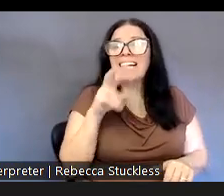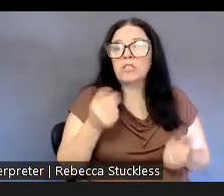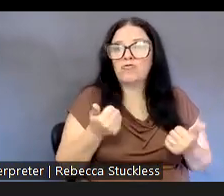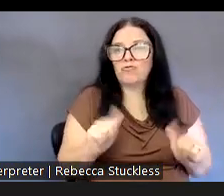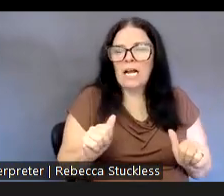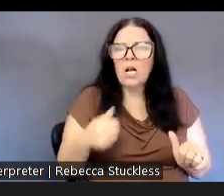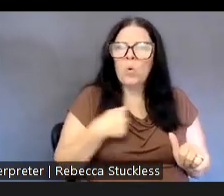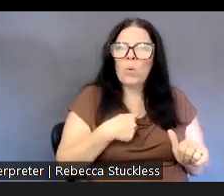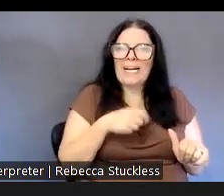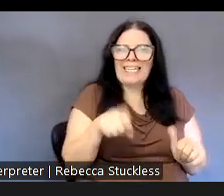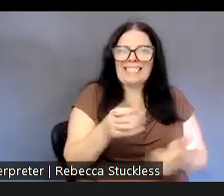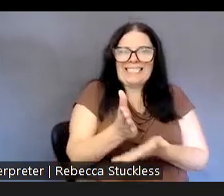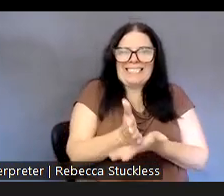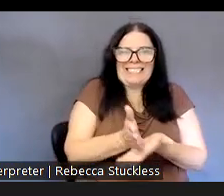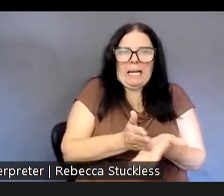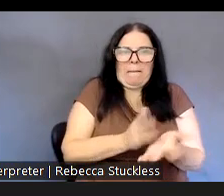degree of